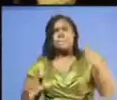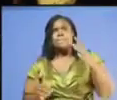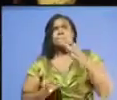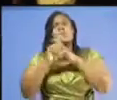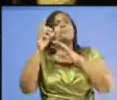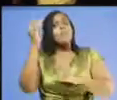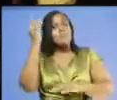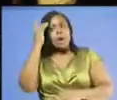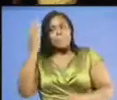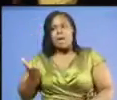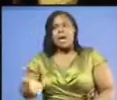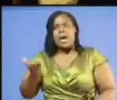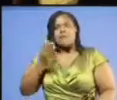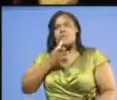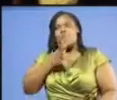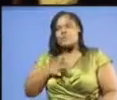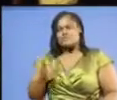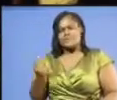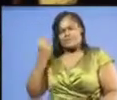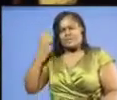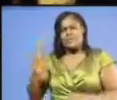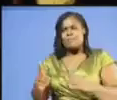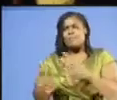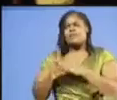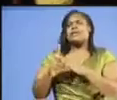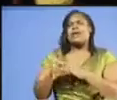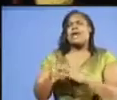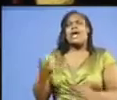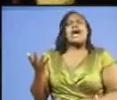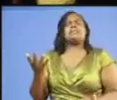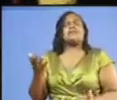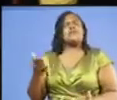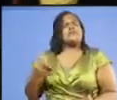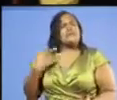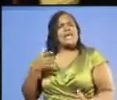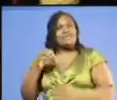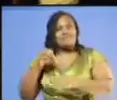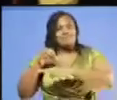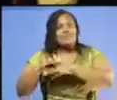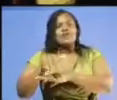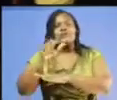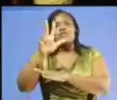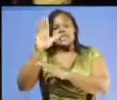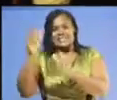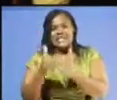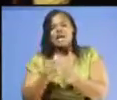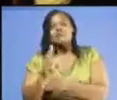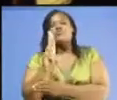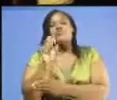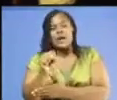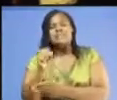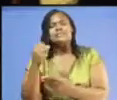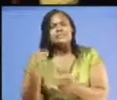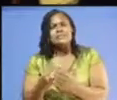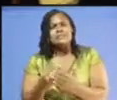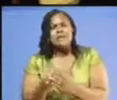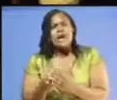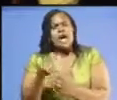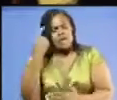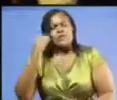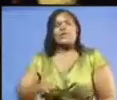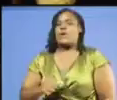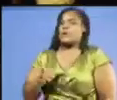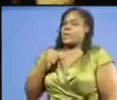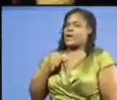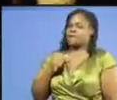mind. And I felt like sending you 3,000 US dollars. But I know your pride, so let me